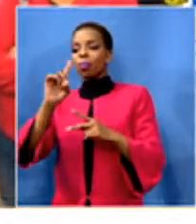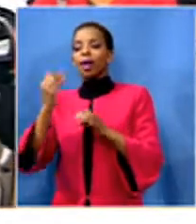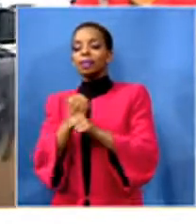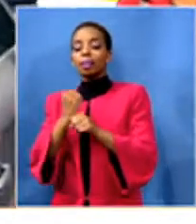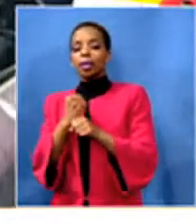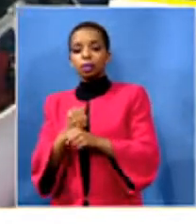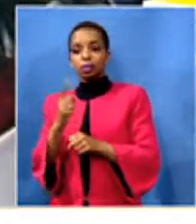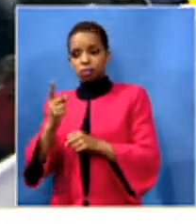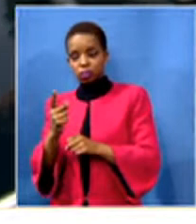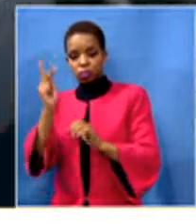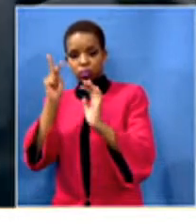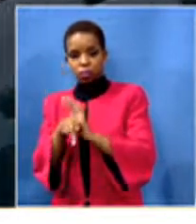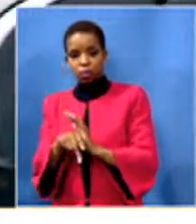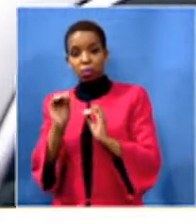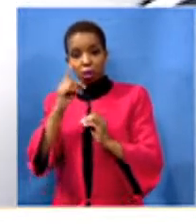to the police?